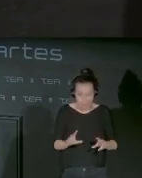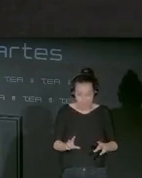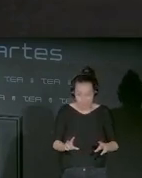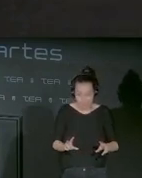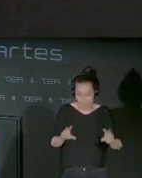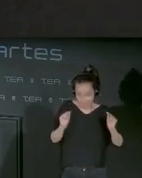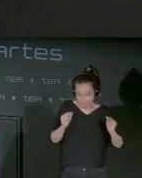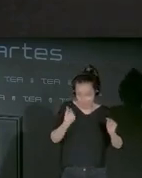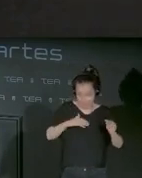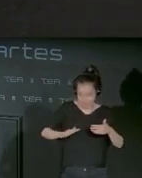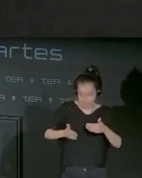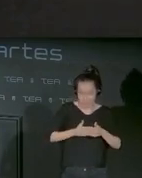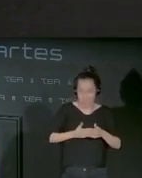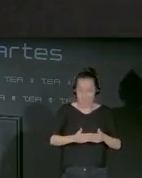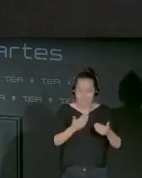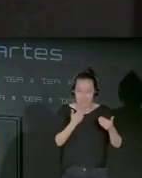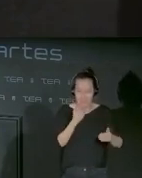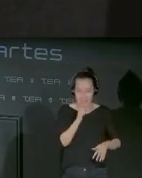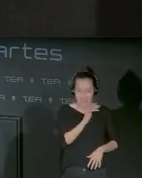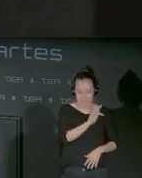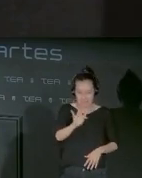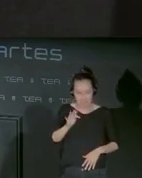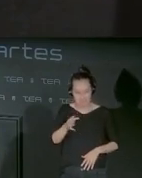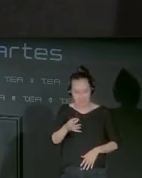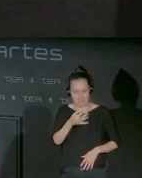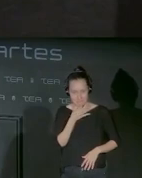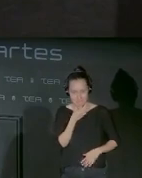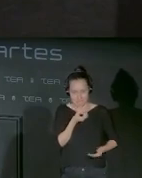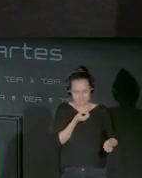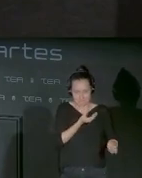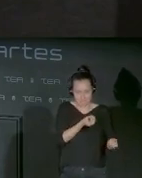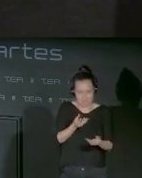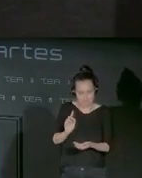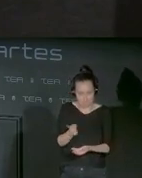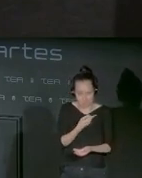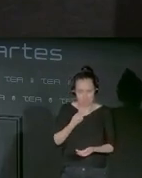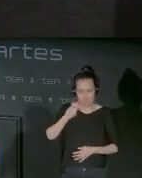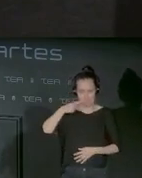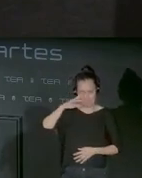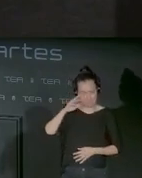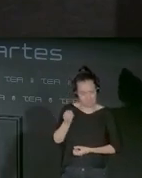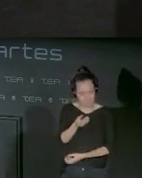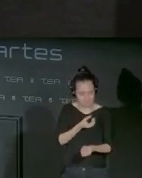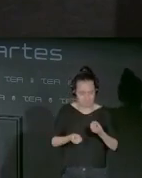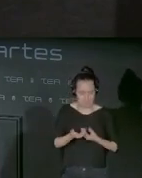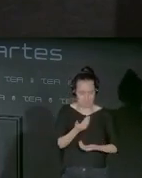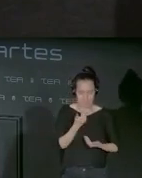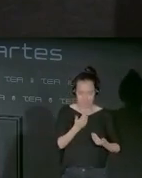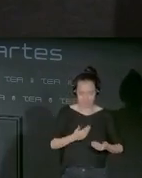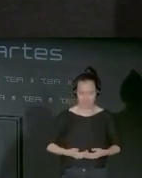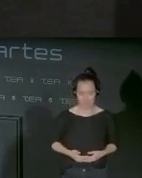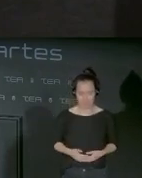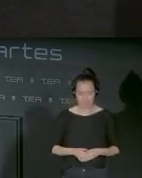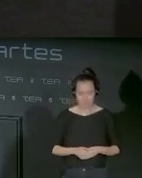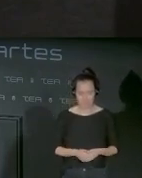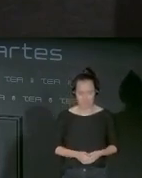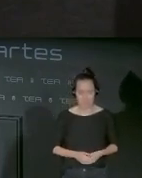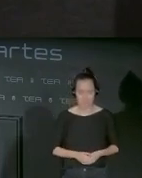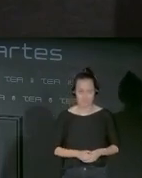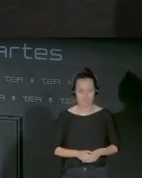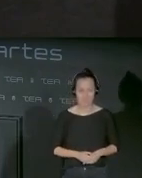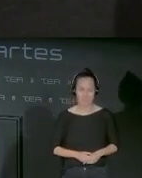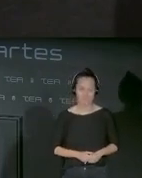discussion with all your experiences. I would just give you a chance, especially,